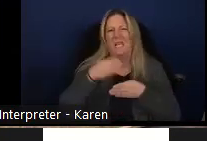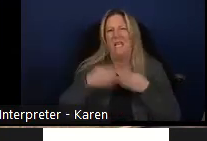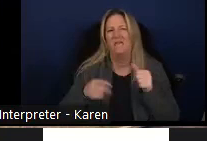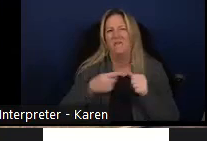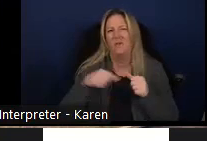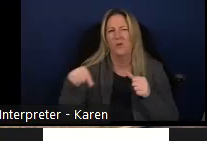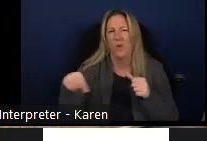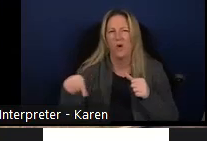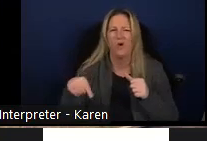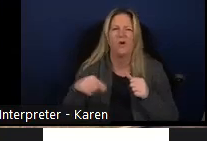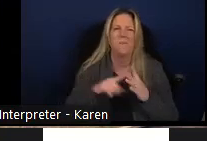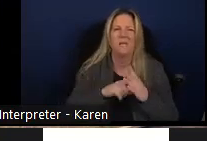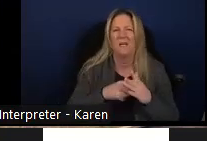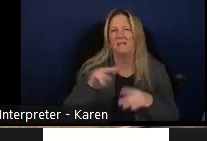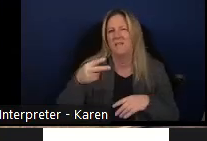quarter.